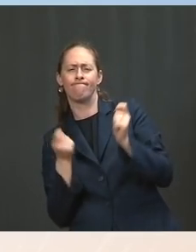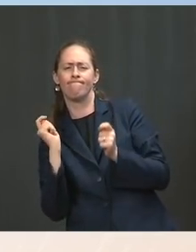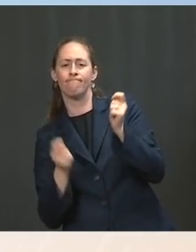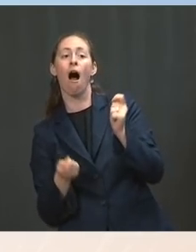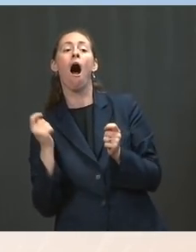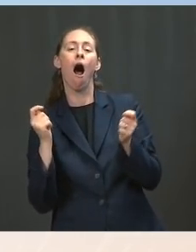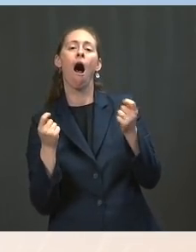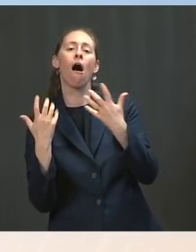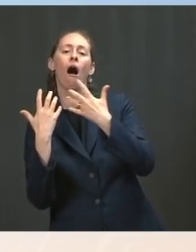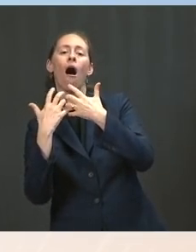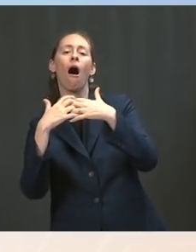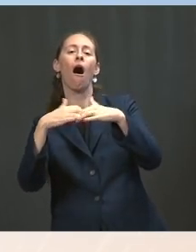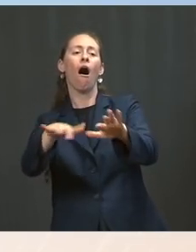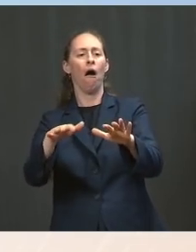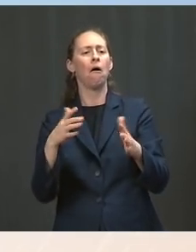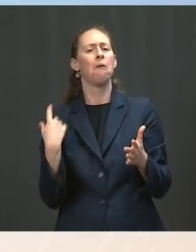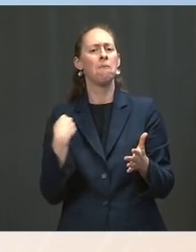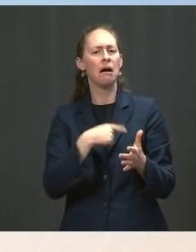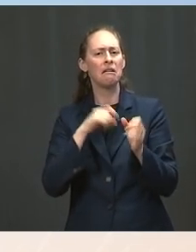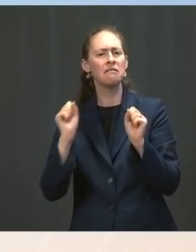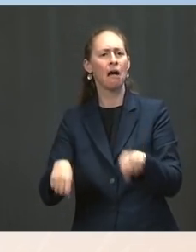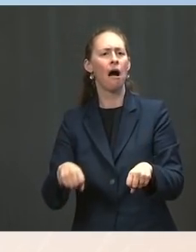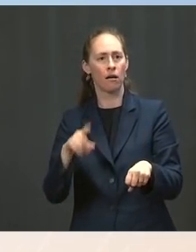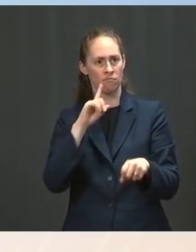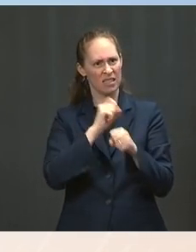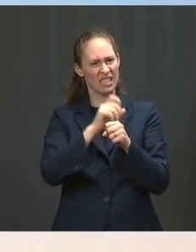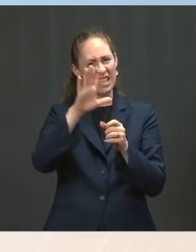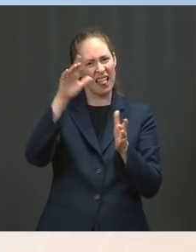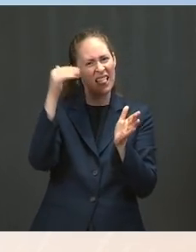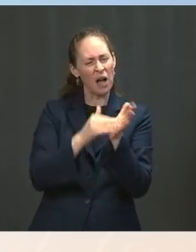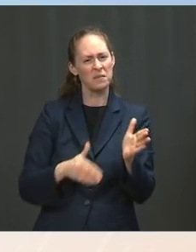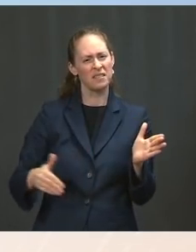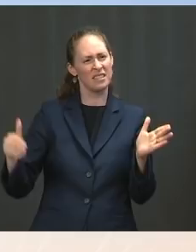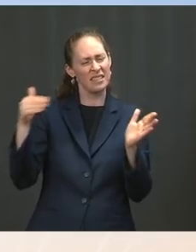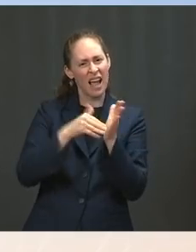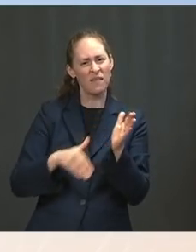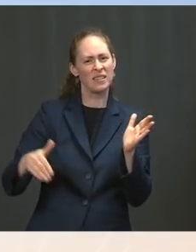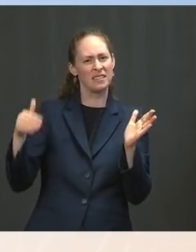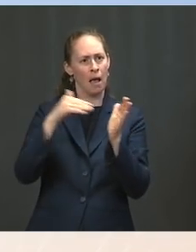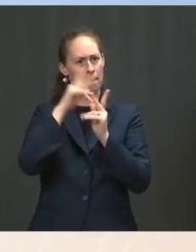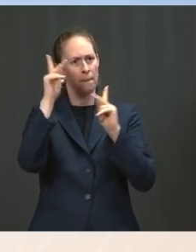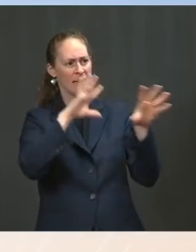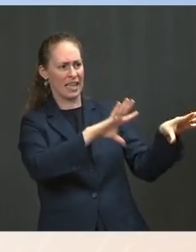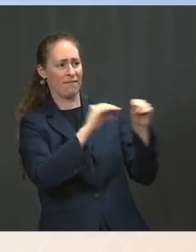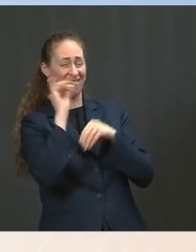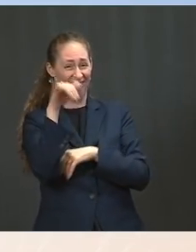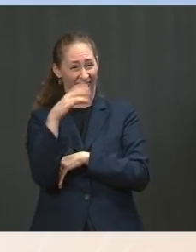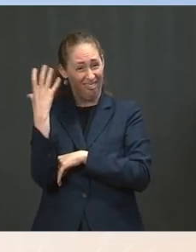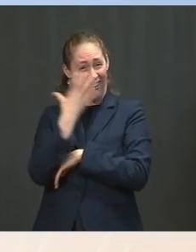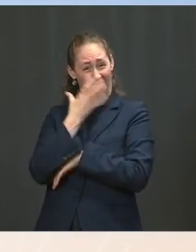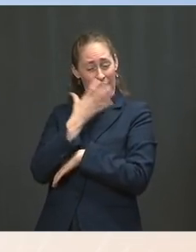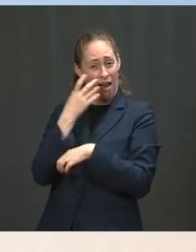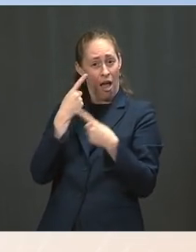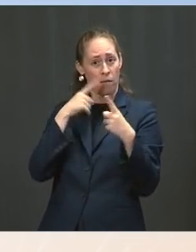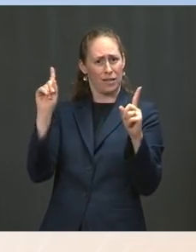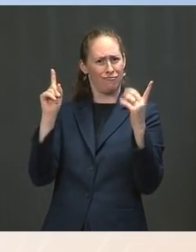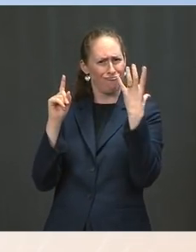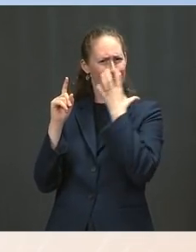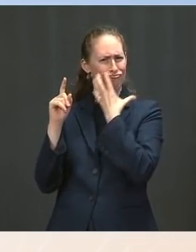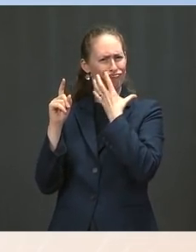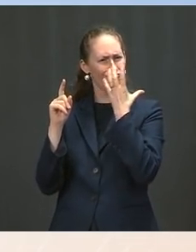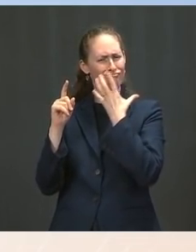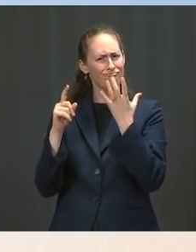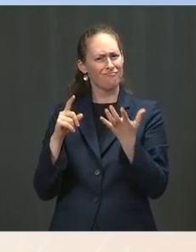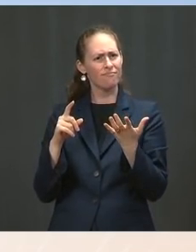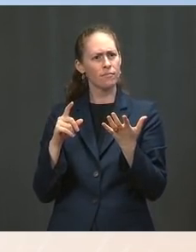out thousands, if not tens of thousands of people daily. That is what we have accomplished over the course of the week. It has not been without